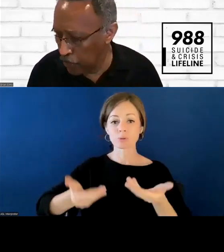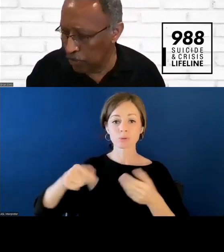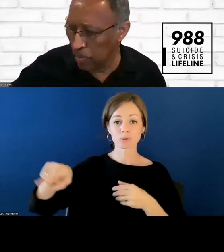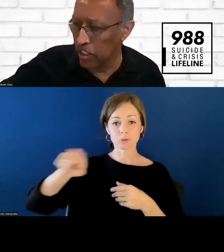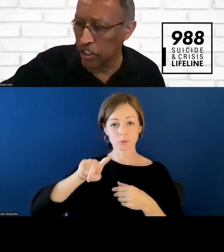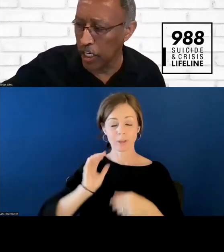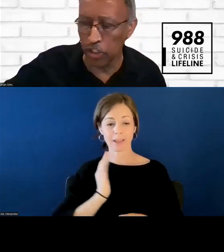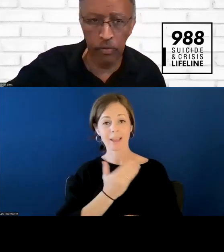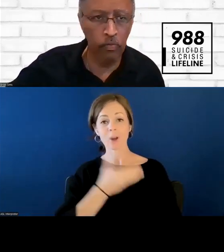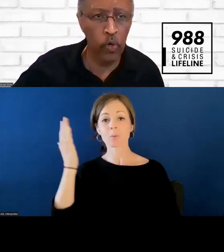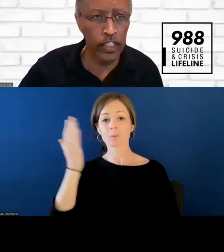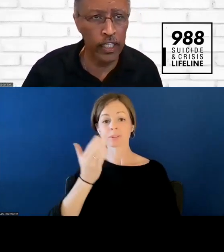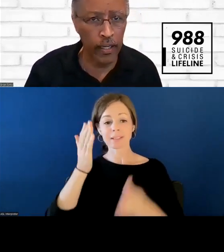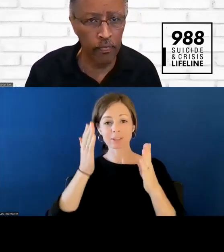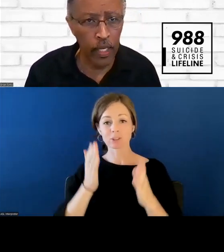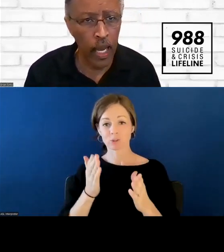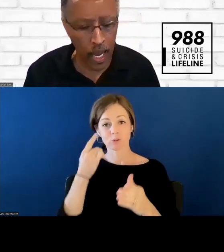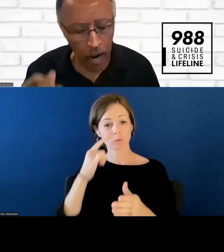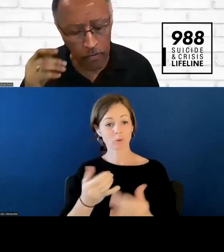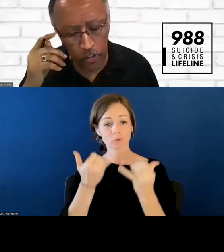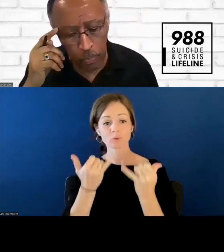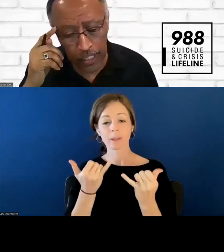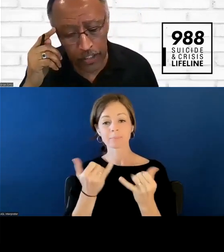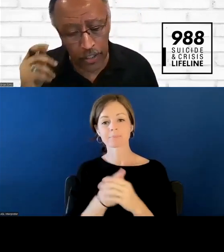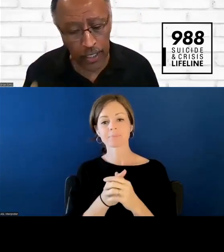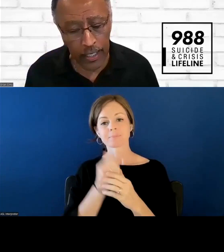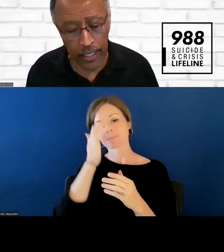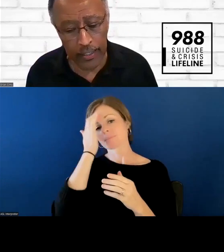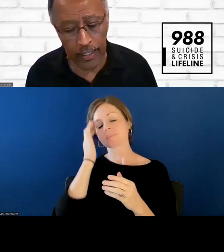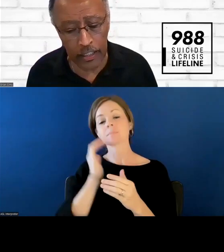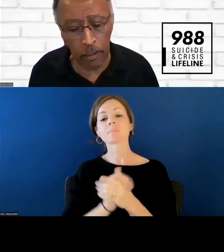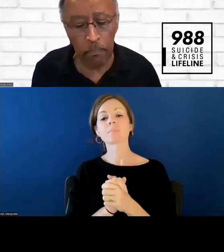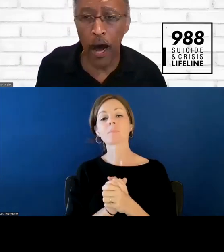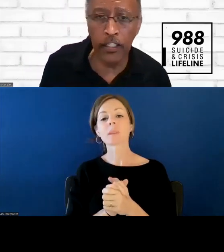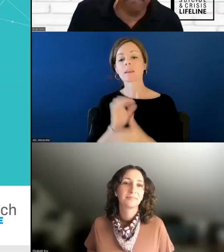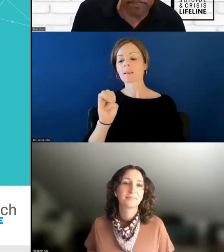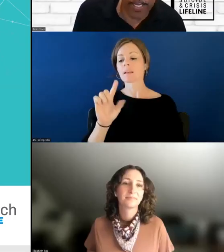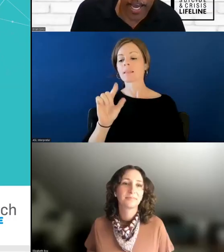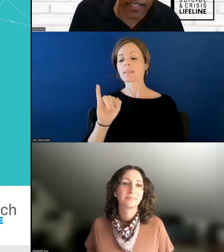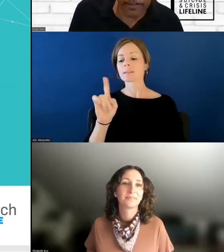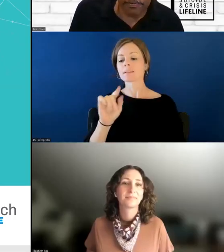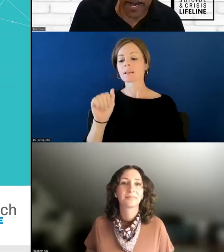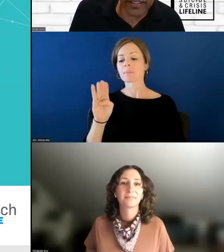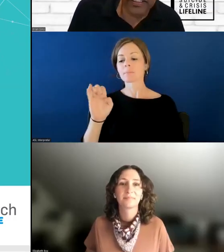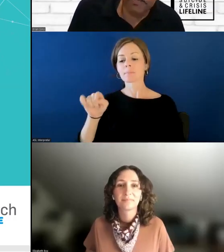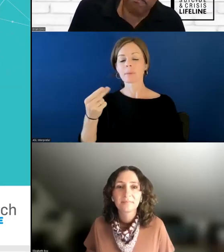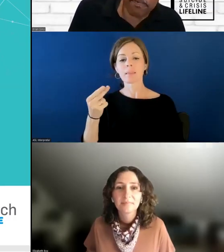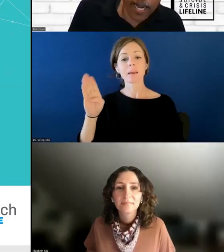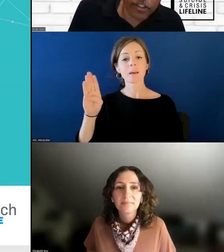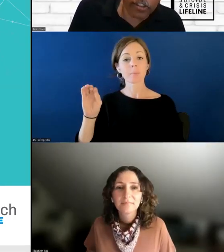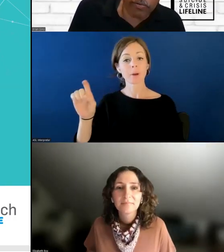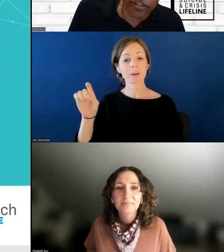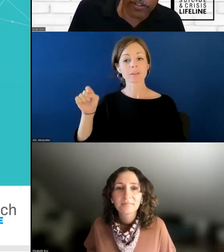our featured presentation for today. And our featured presenter is Elizabeth Box. And Elizabeth Box is